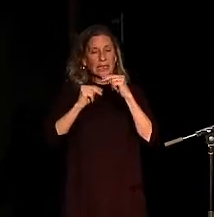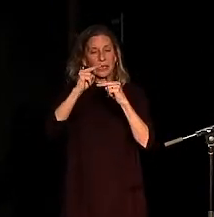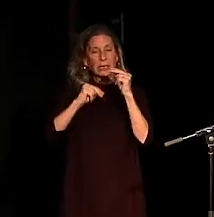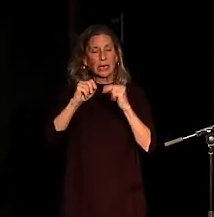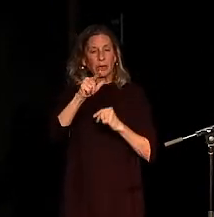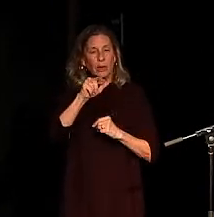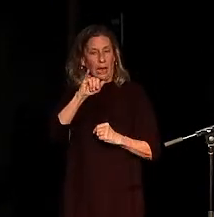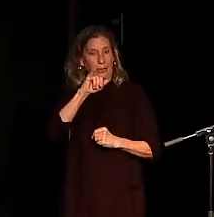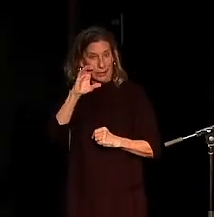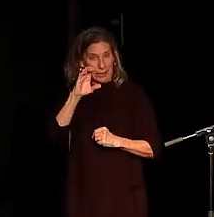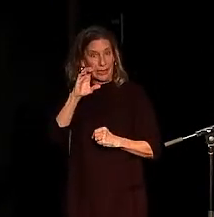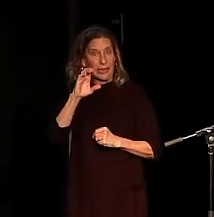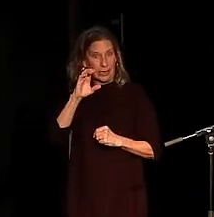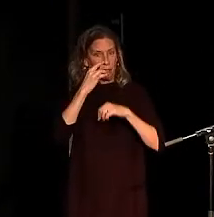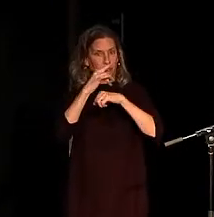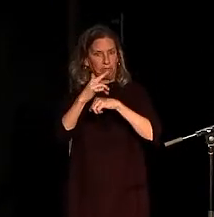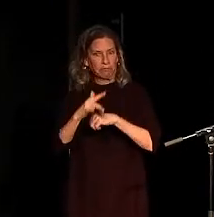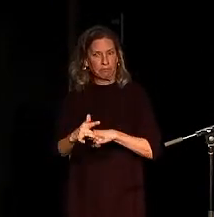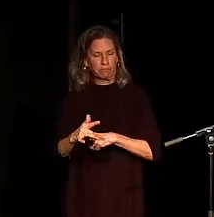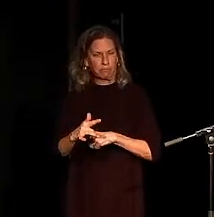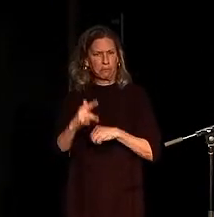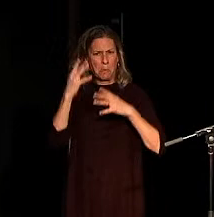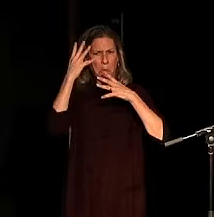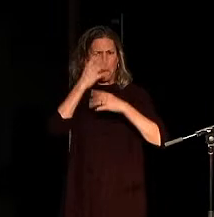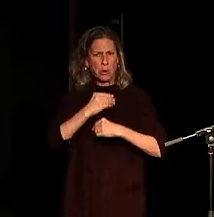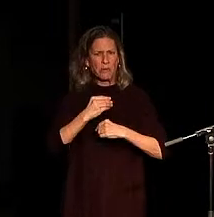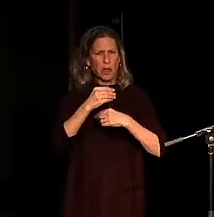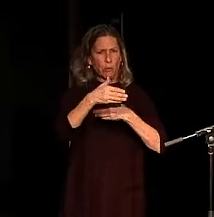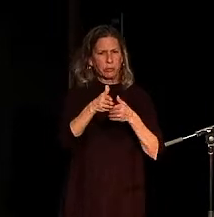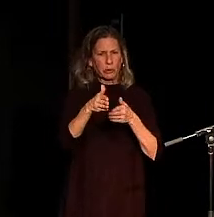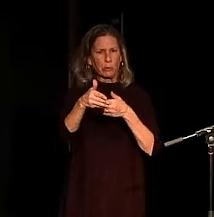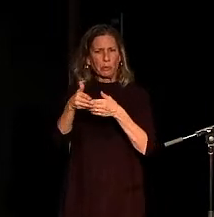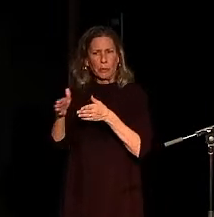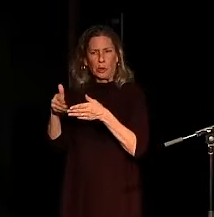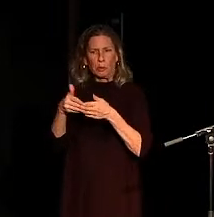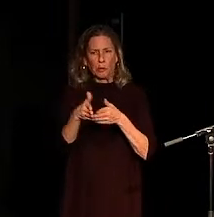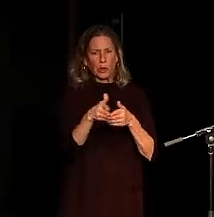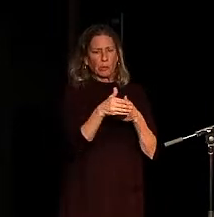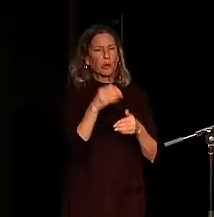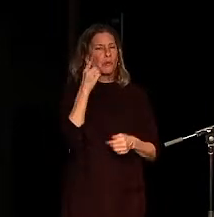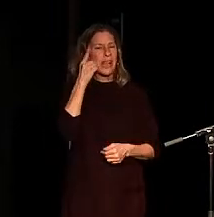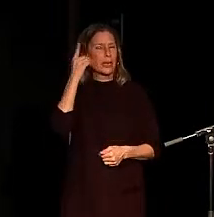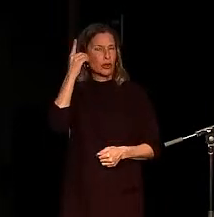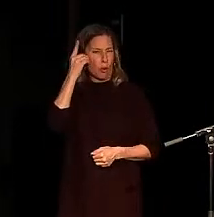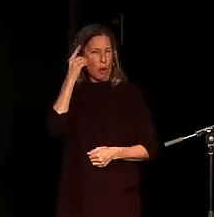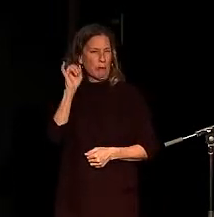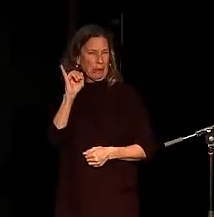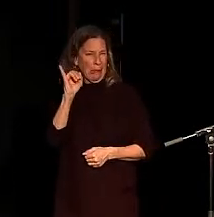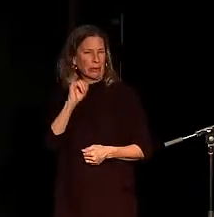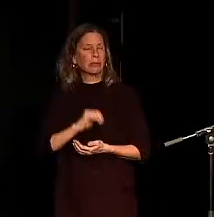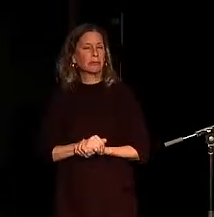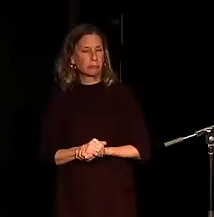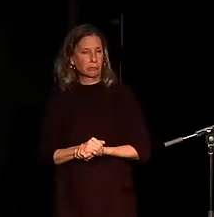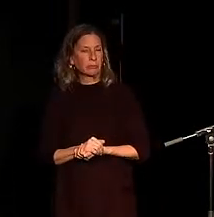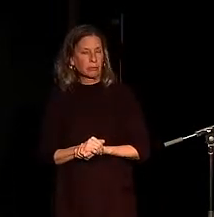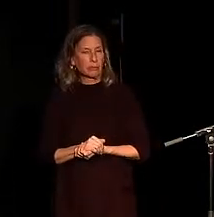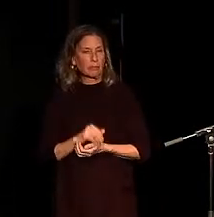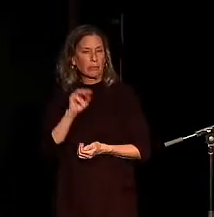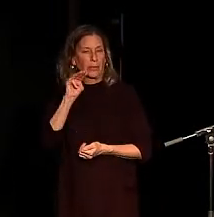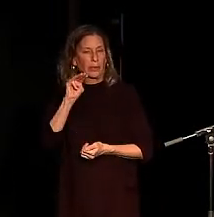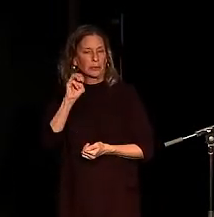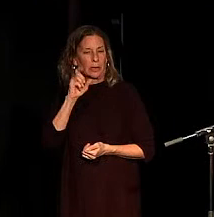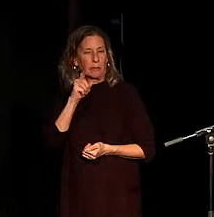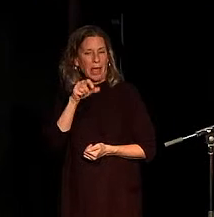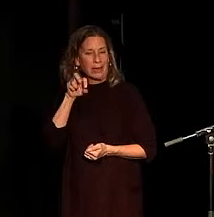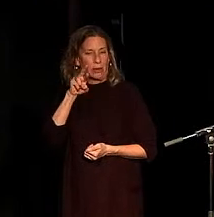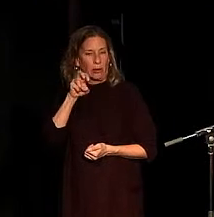City, and they're like suites, but you divide the rooms up, so it's almost like a dorm with it's a suite. And Medgar Evers students are living